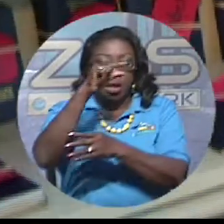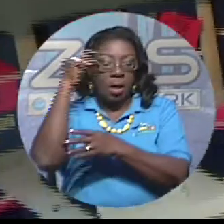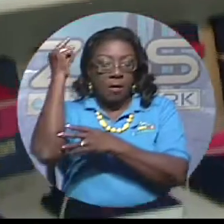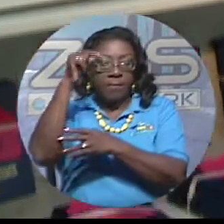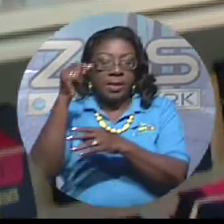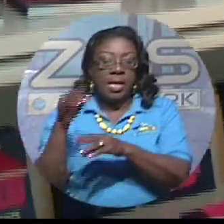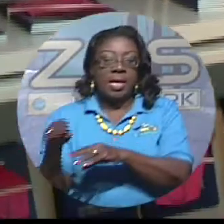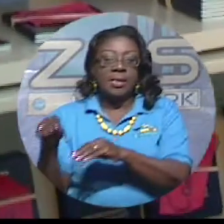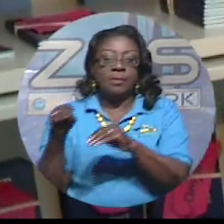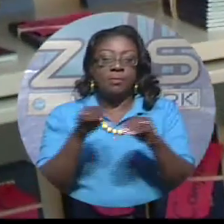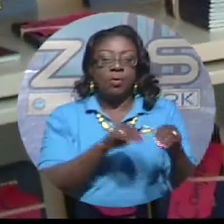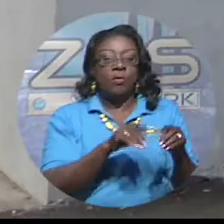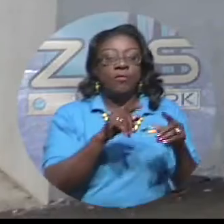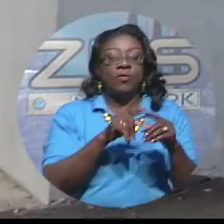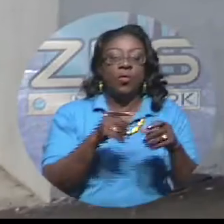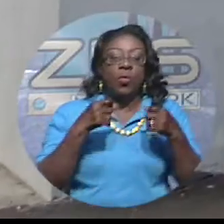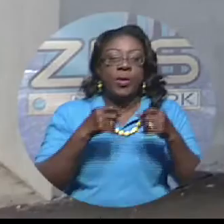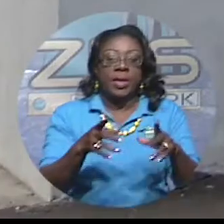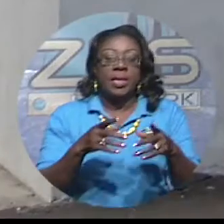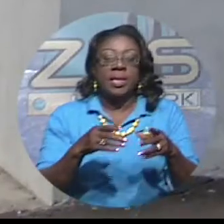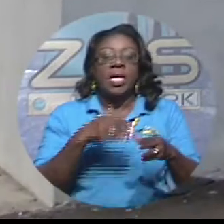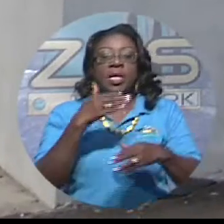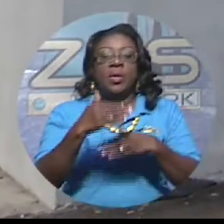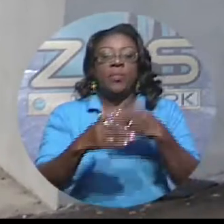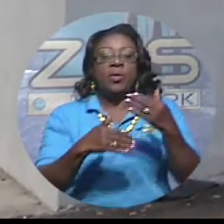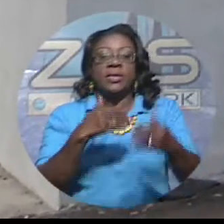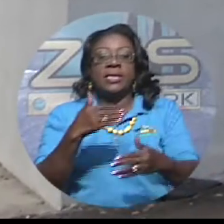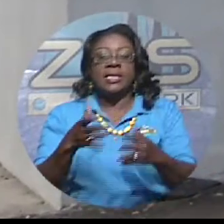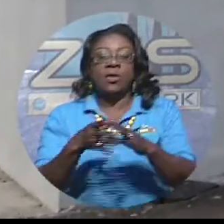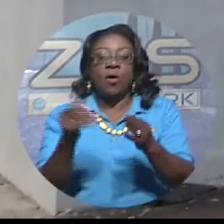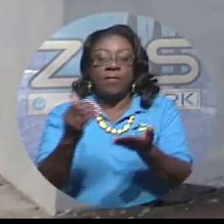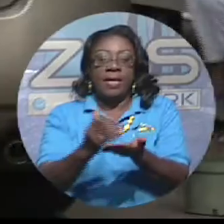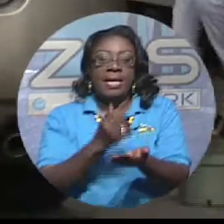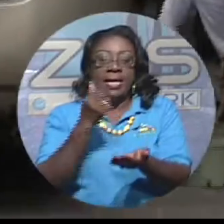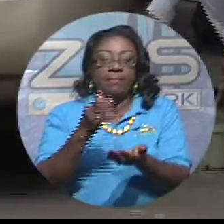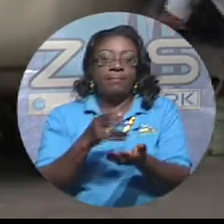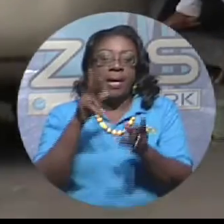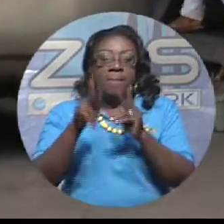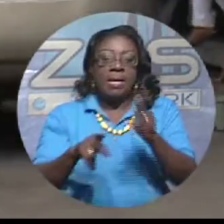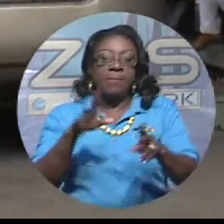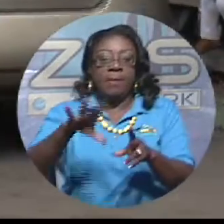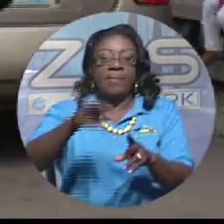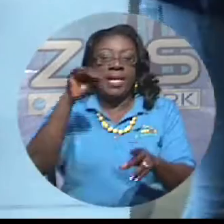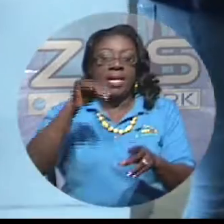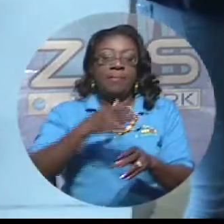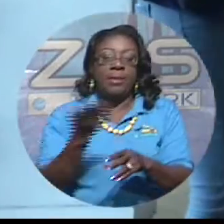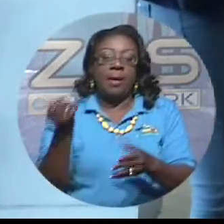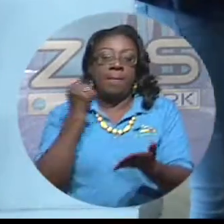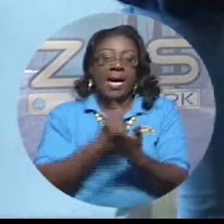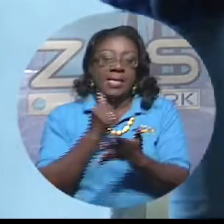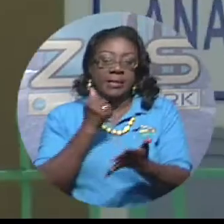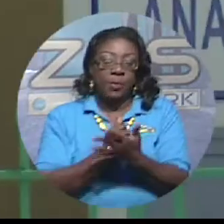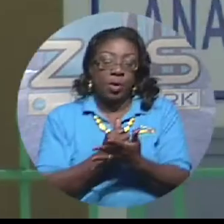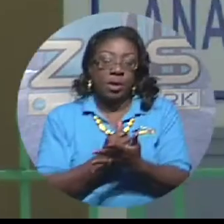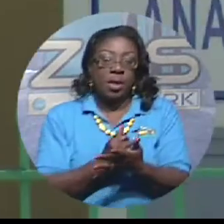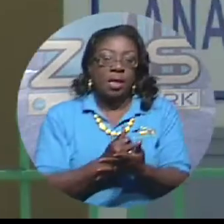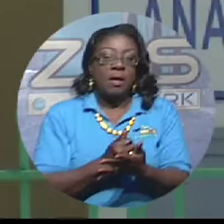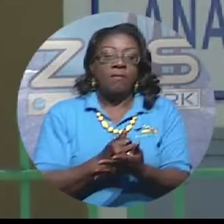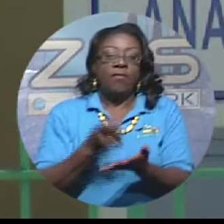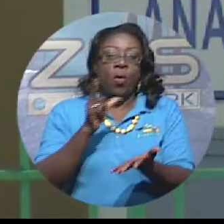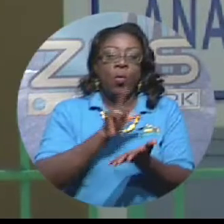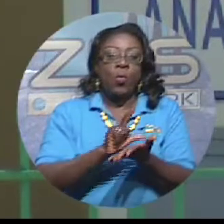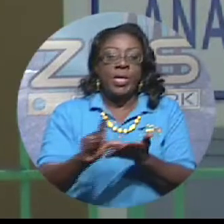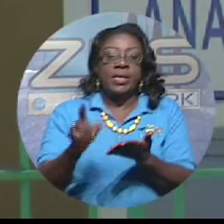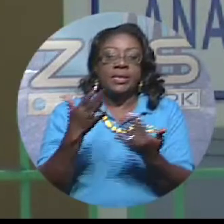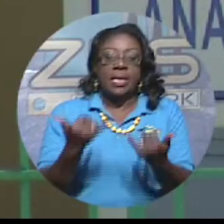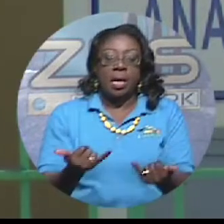has moved to smooth out the kinks in the collection of passports. For weeks now, the lines at the Thompson Boulevard Passport Office have been growing